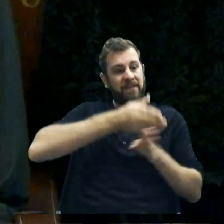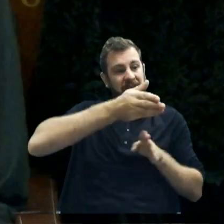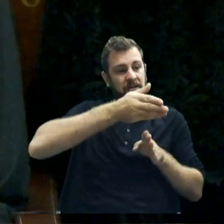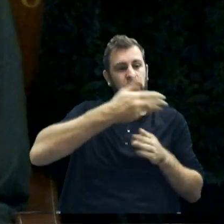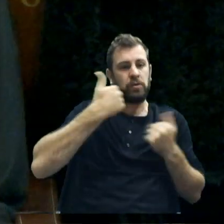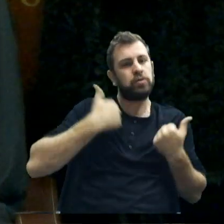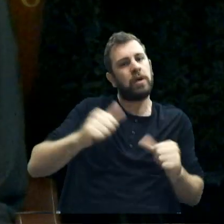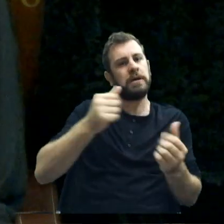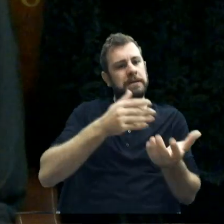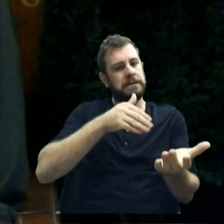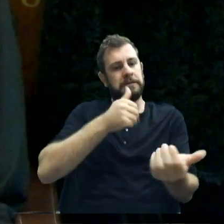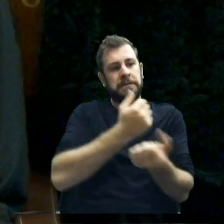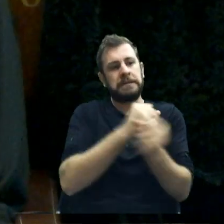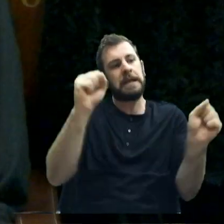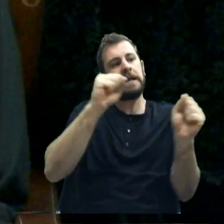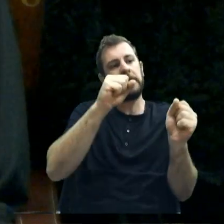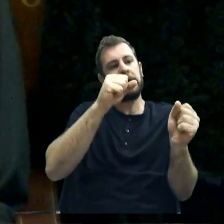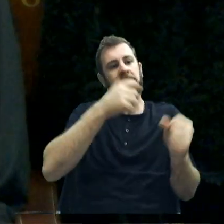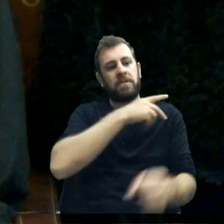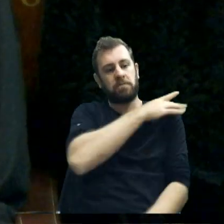patient.